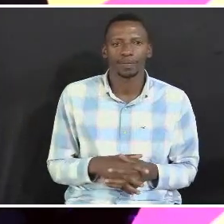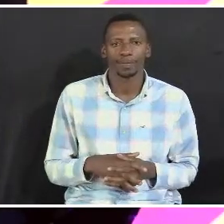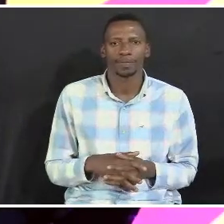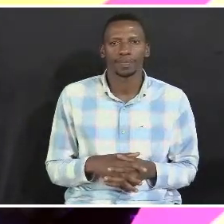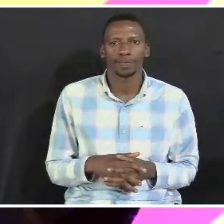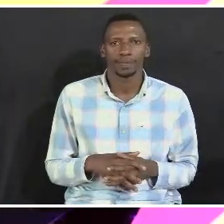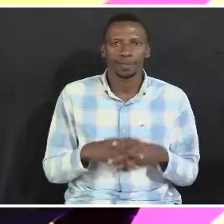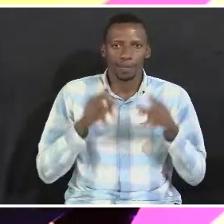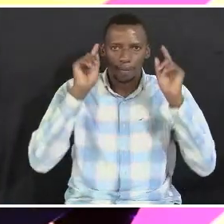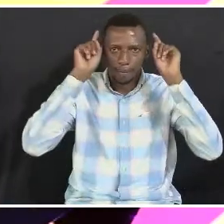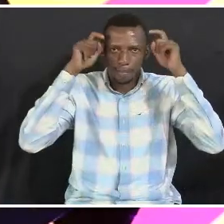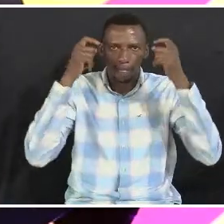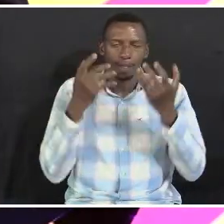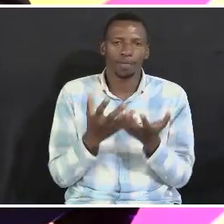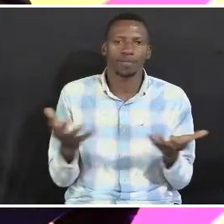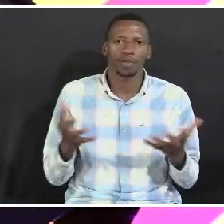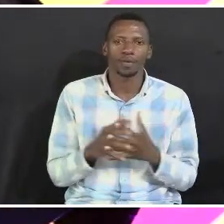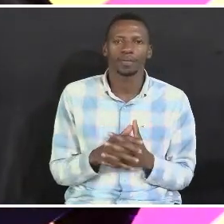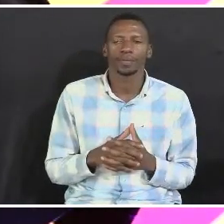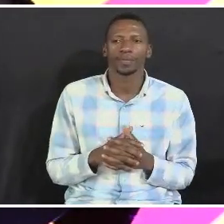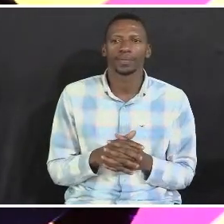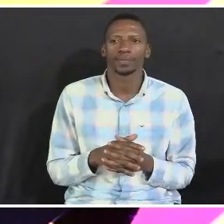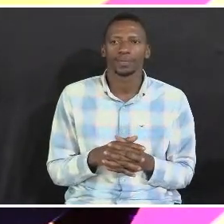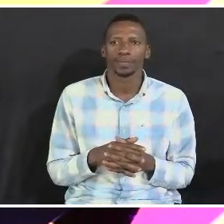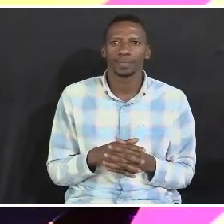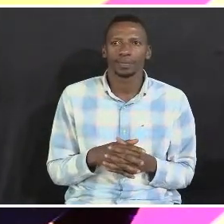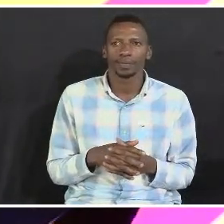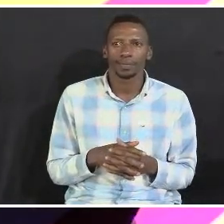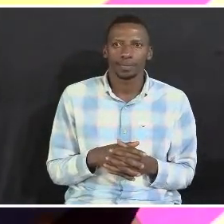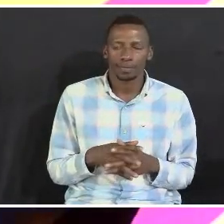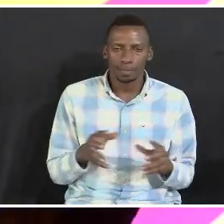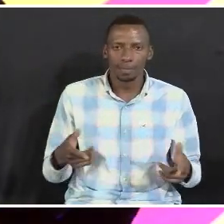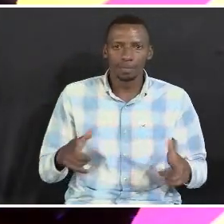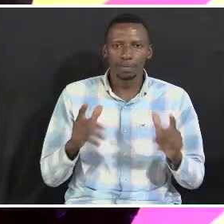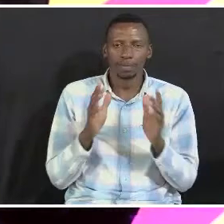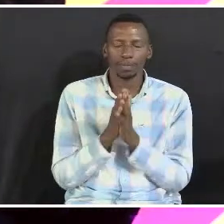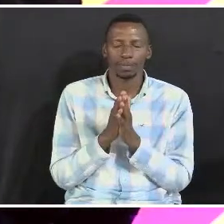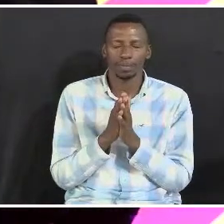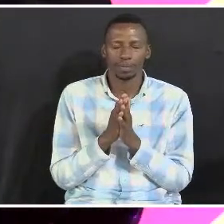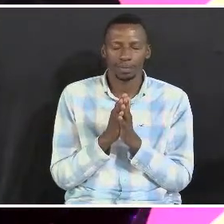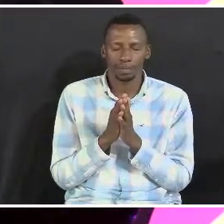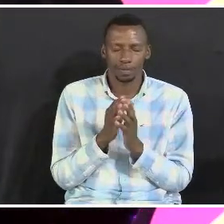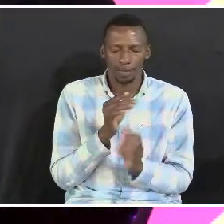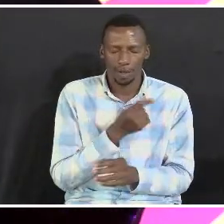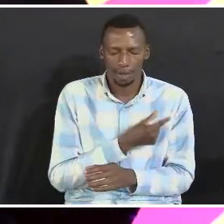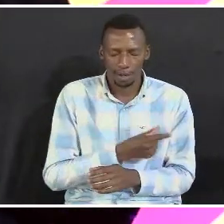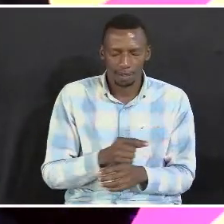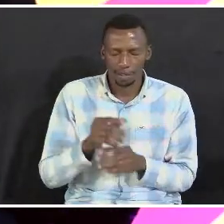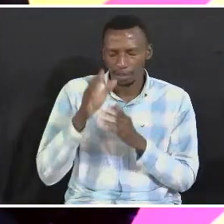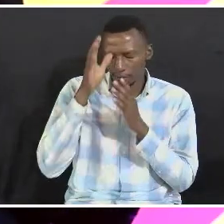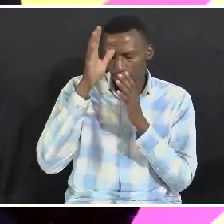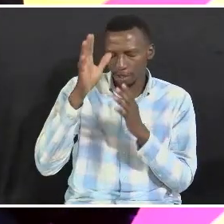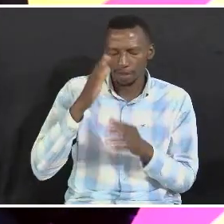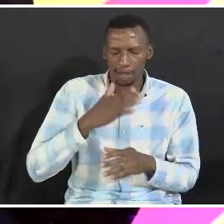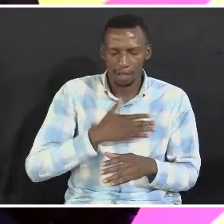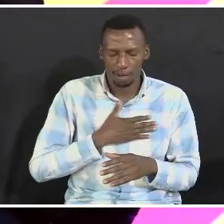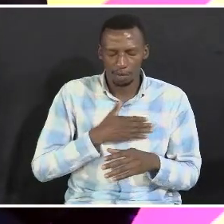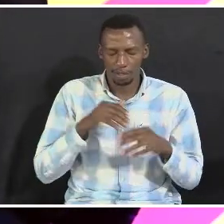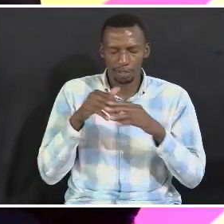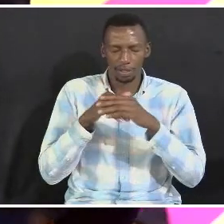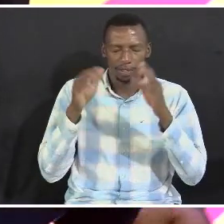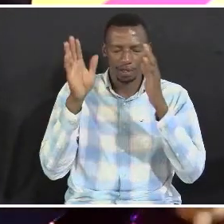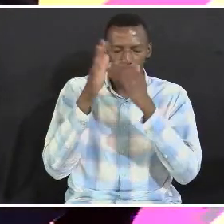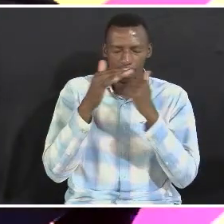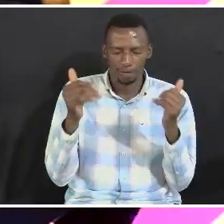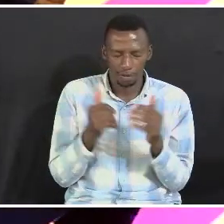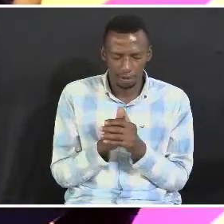Where is the lamb? Let us pray. Our gracious Father in heaven,